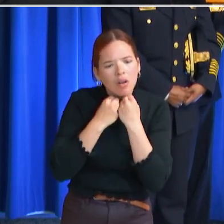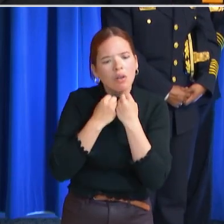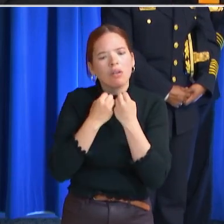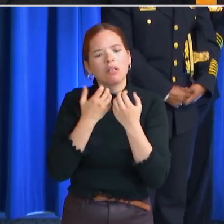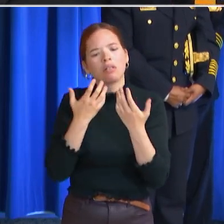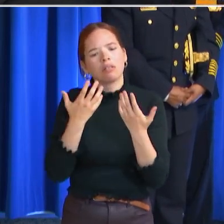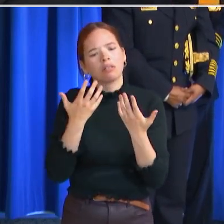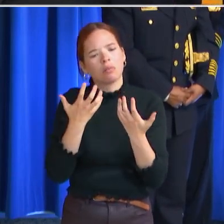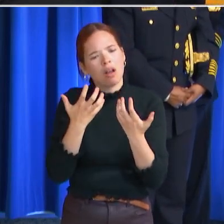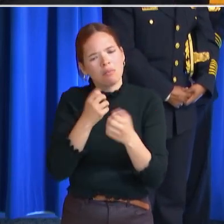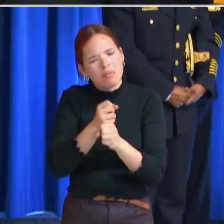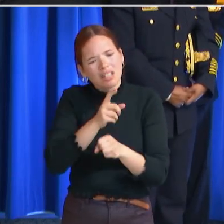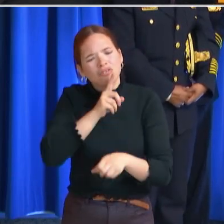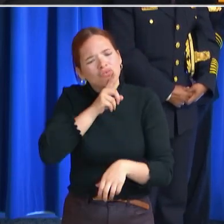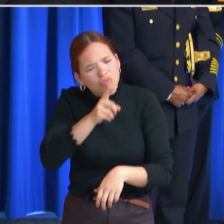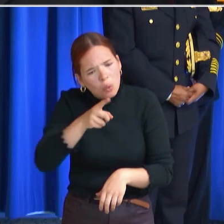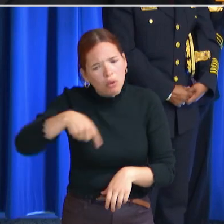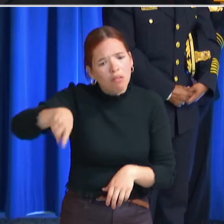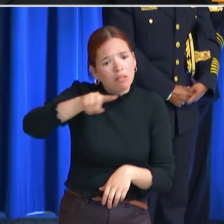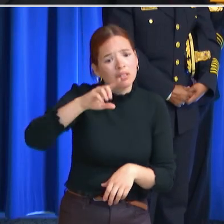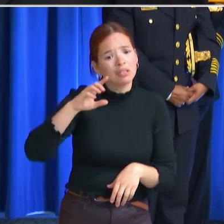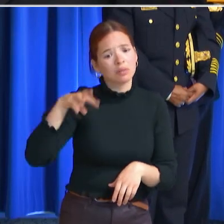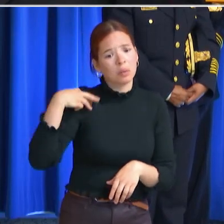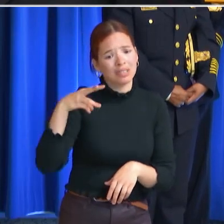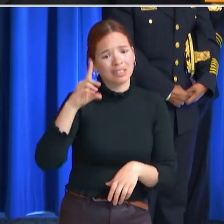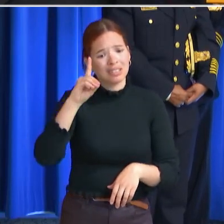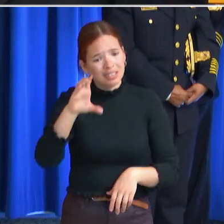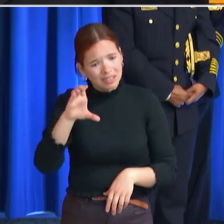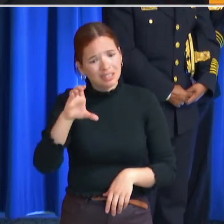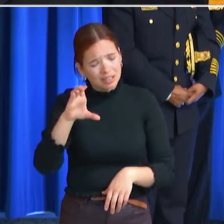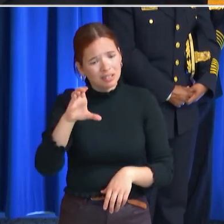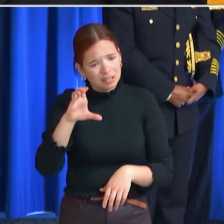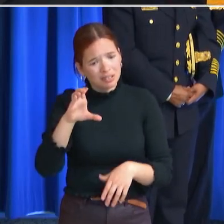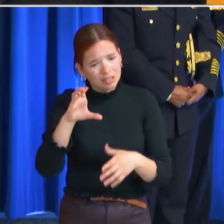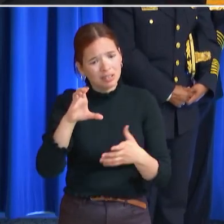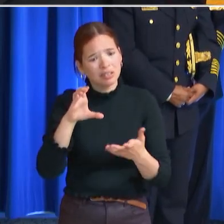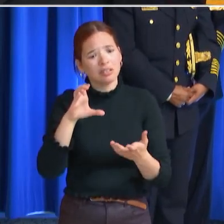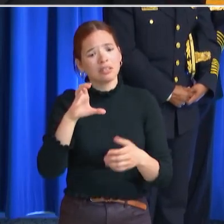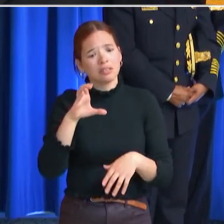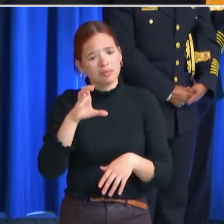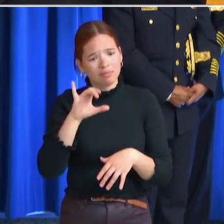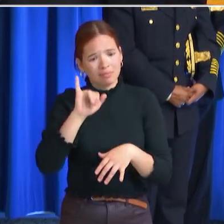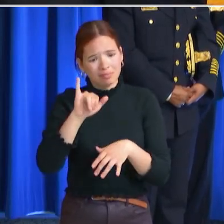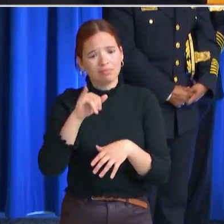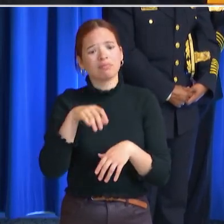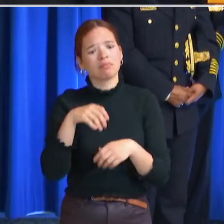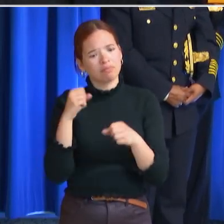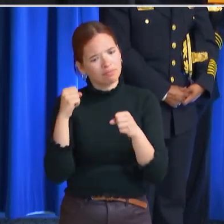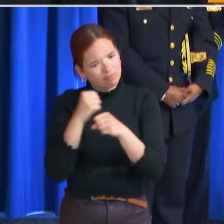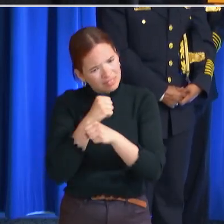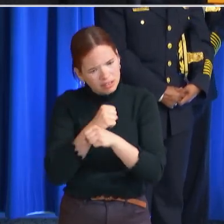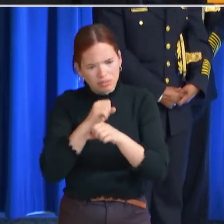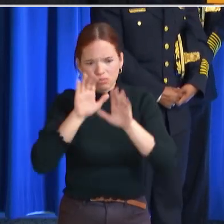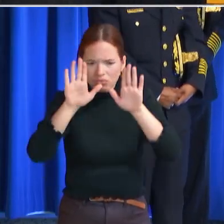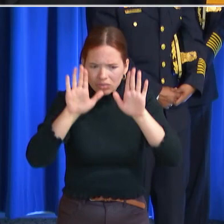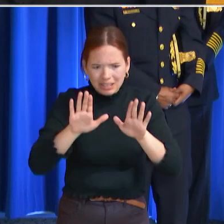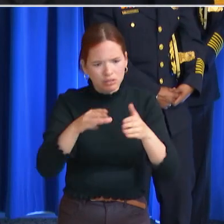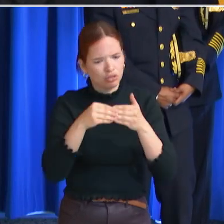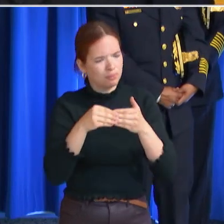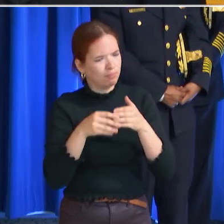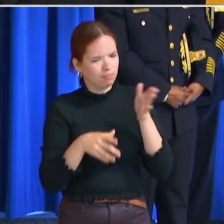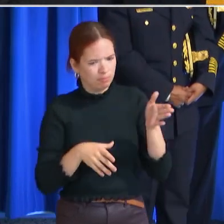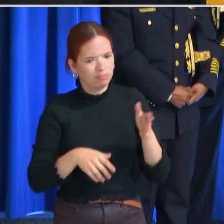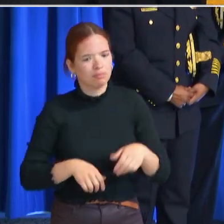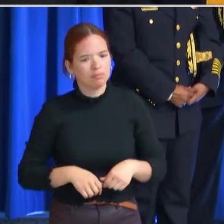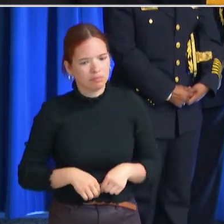is safe, who are crime fighters, and great leaders. Yes, Mark. Mayor Bowser, two quick